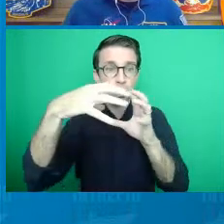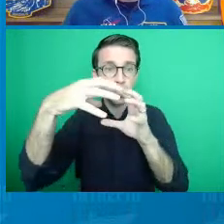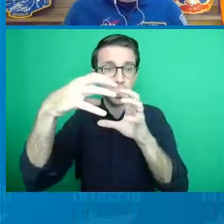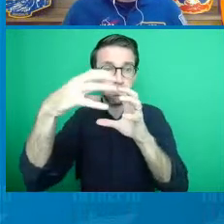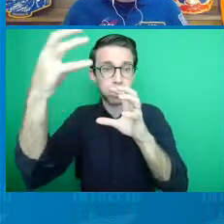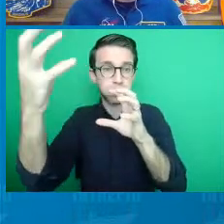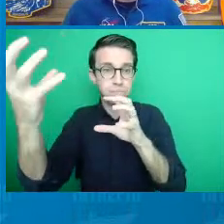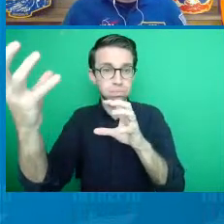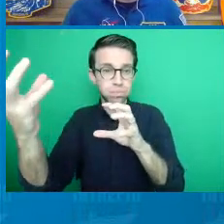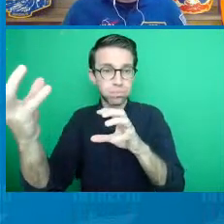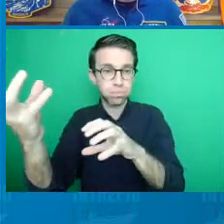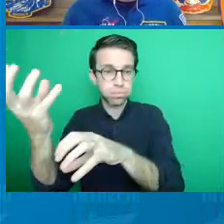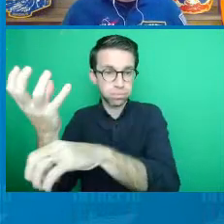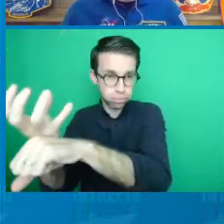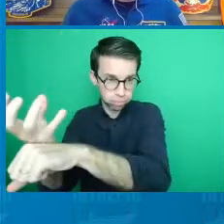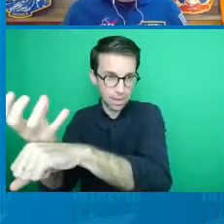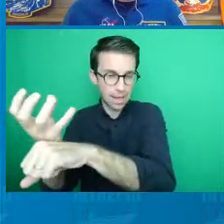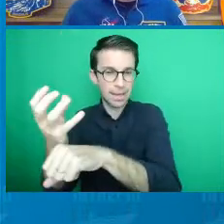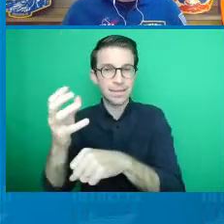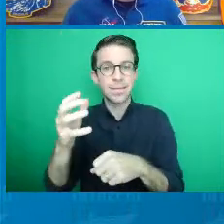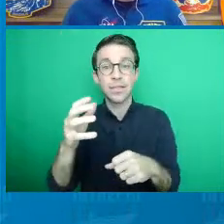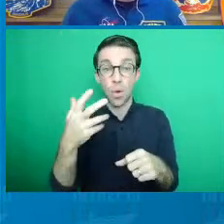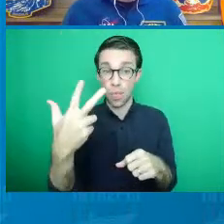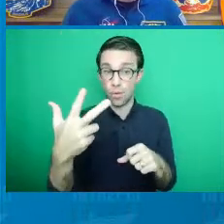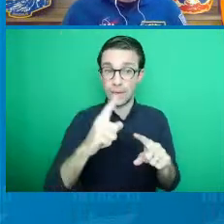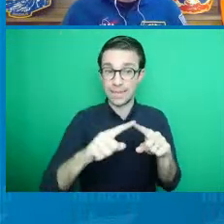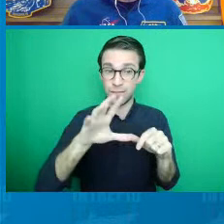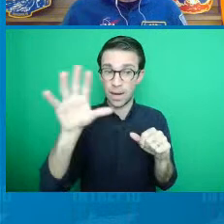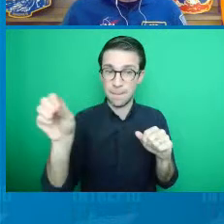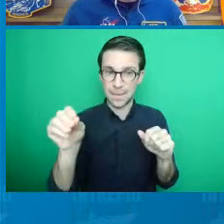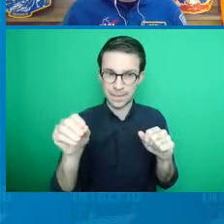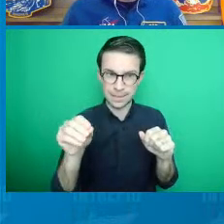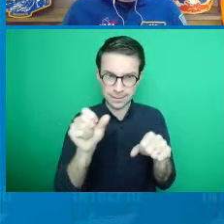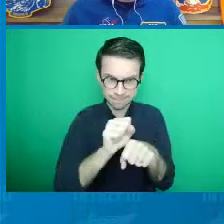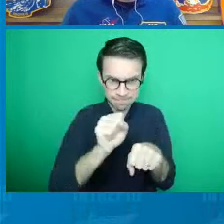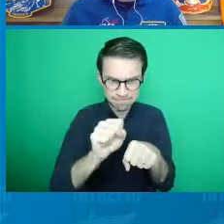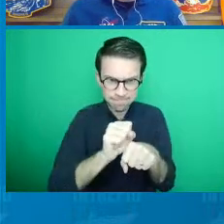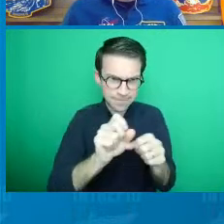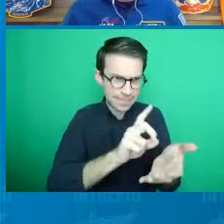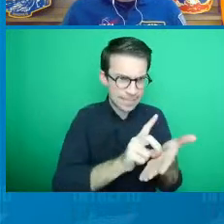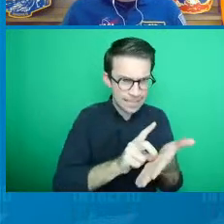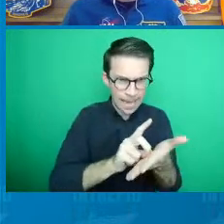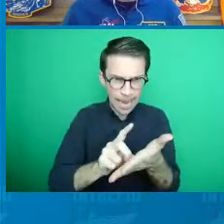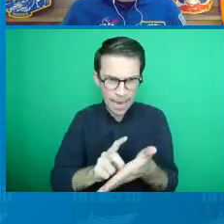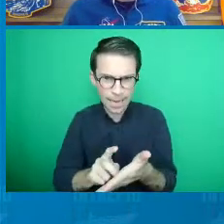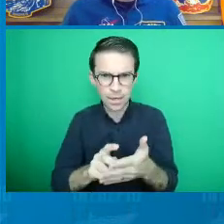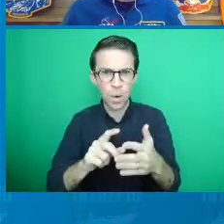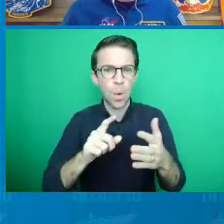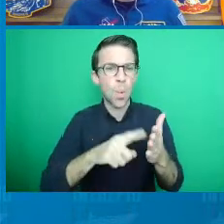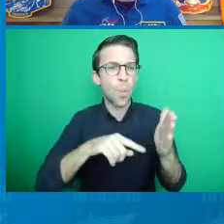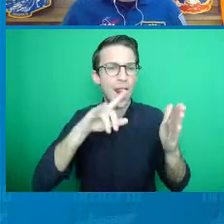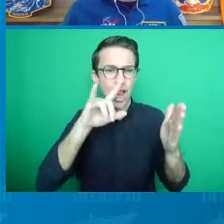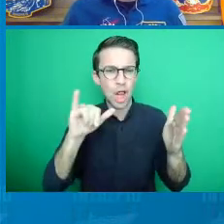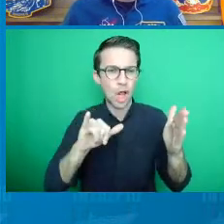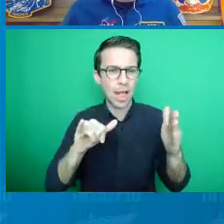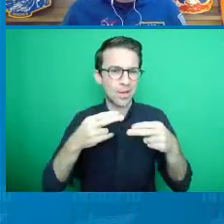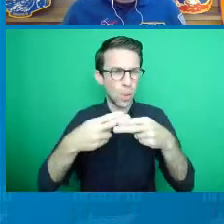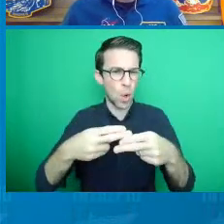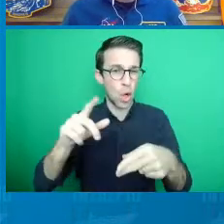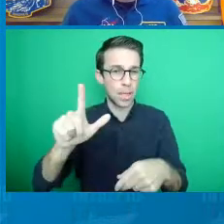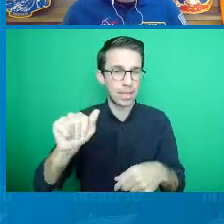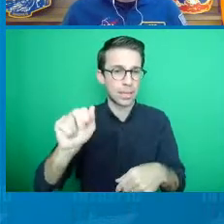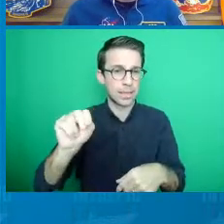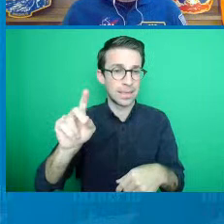companies competing for the landing to design the lander for those early missions to the moon, and that's an incredibly